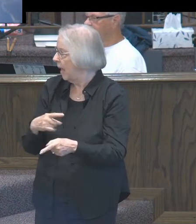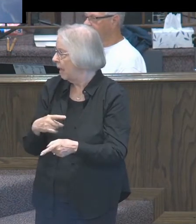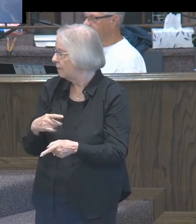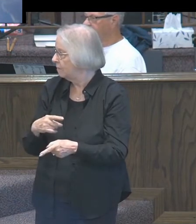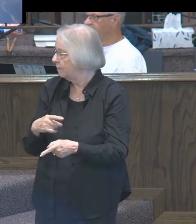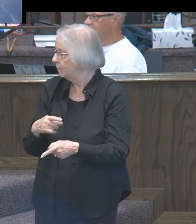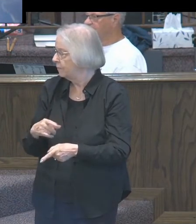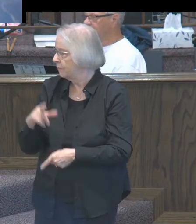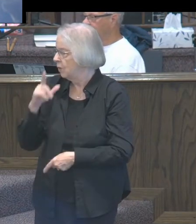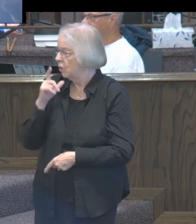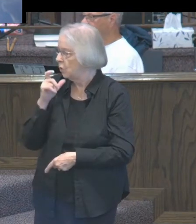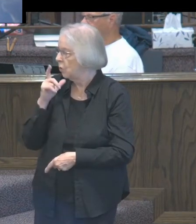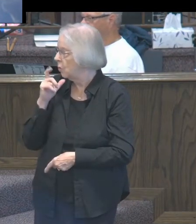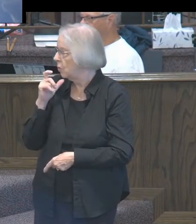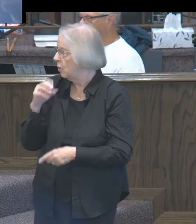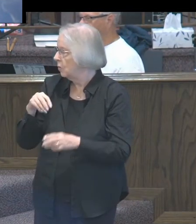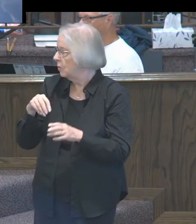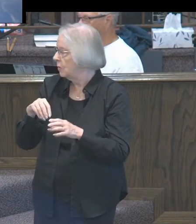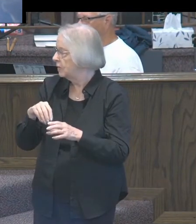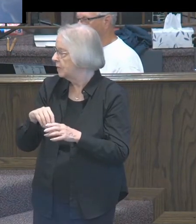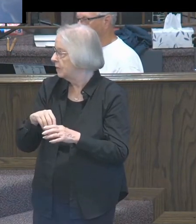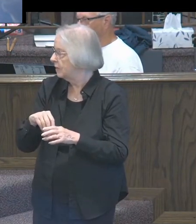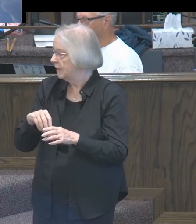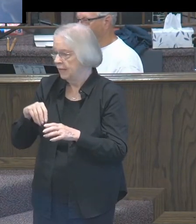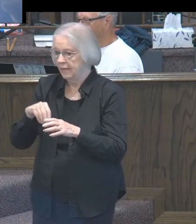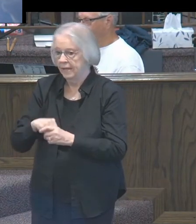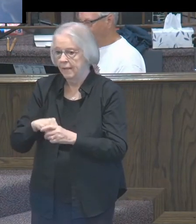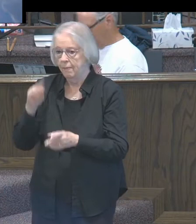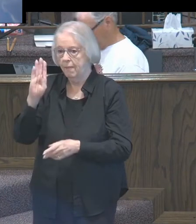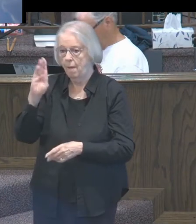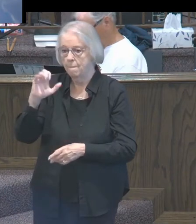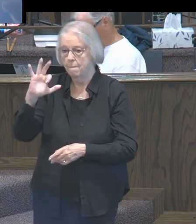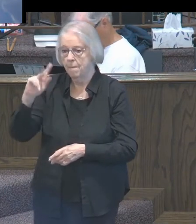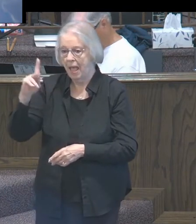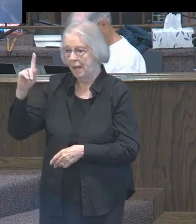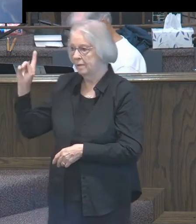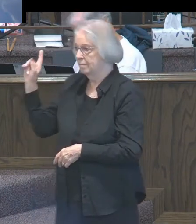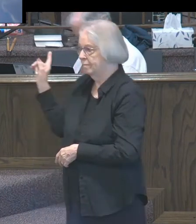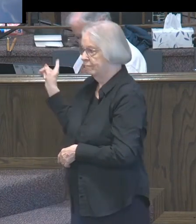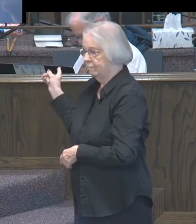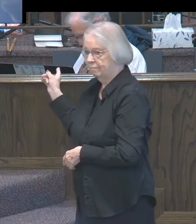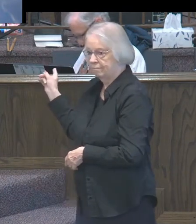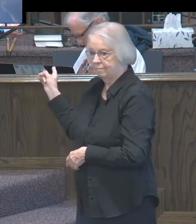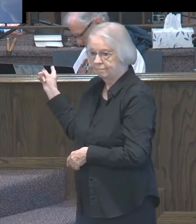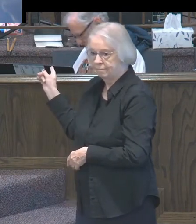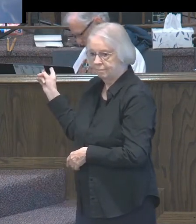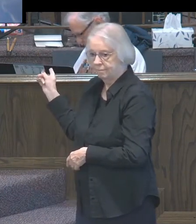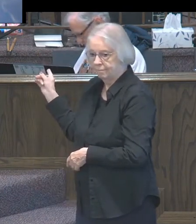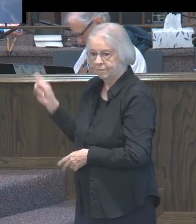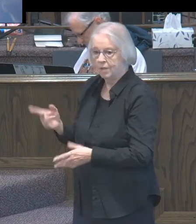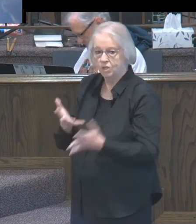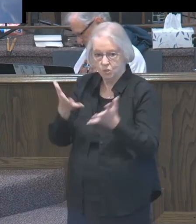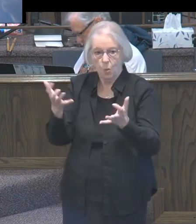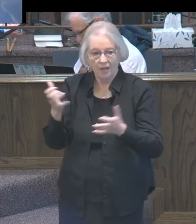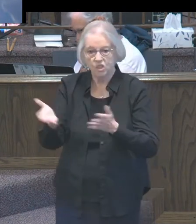back. Those in the back. Those who don't want to be seen, those who don't want to be heard, those who just want to